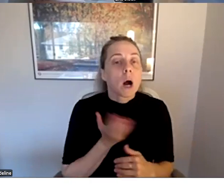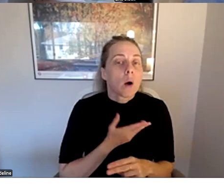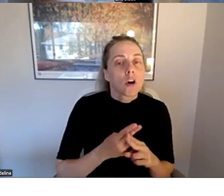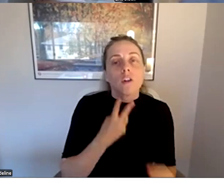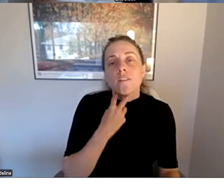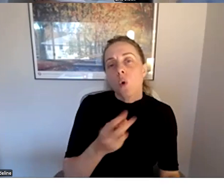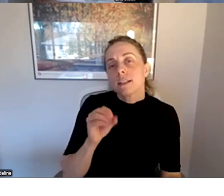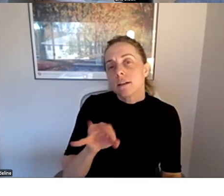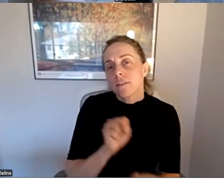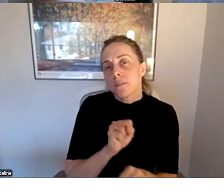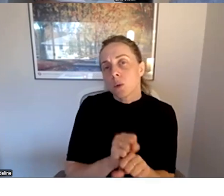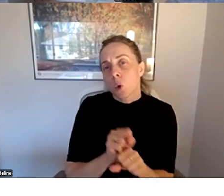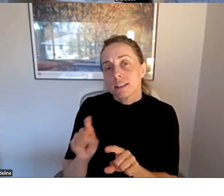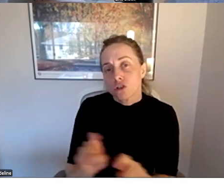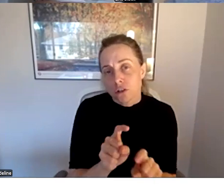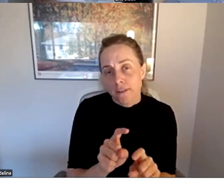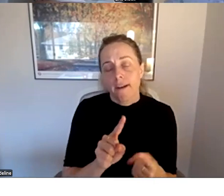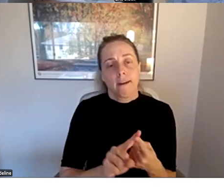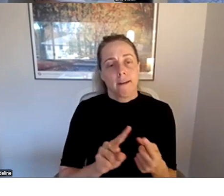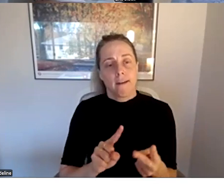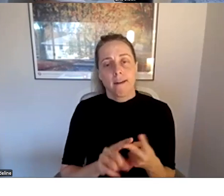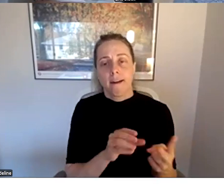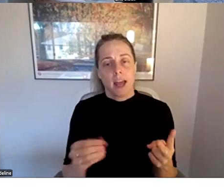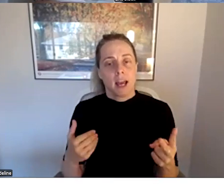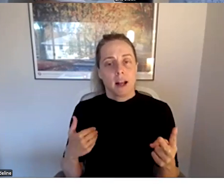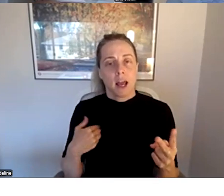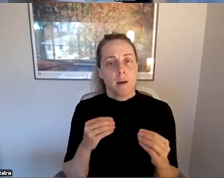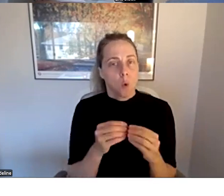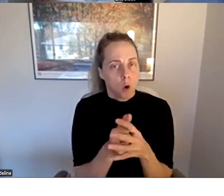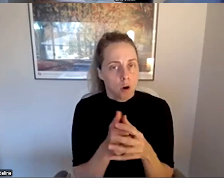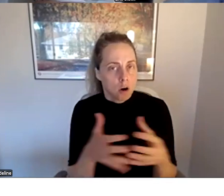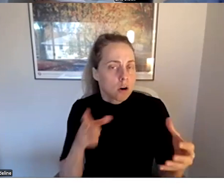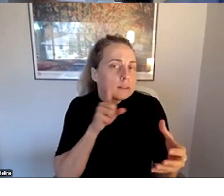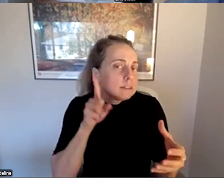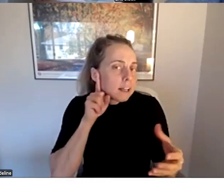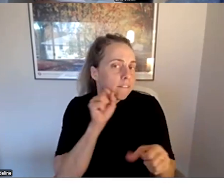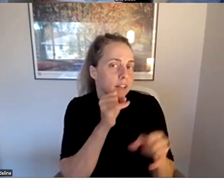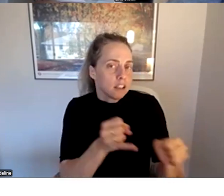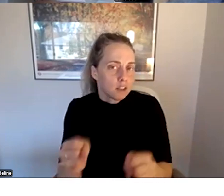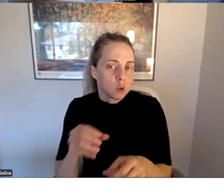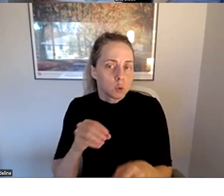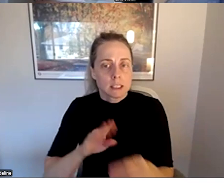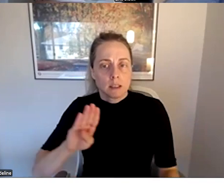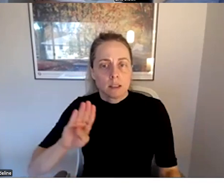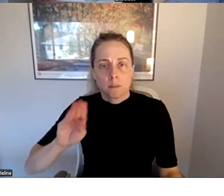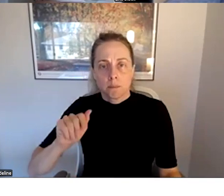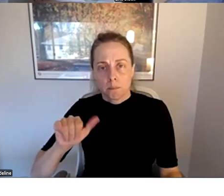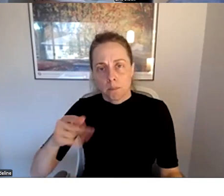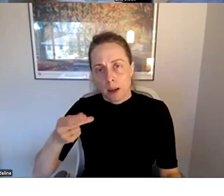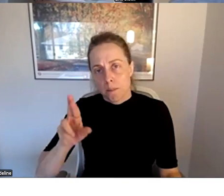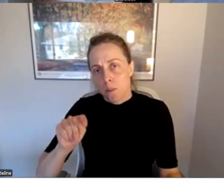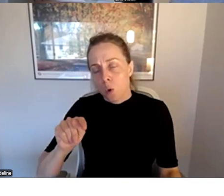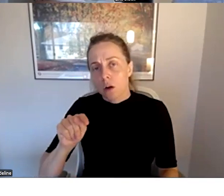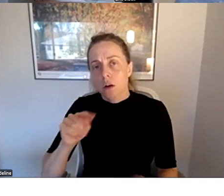as well as when we started having a growing number of deaf individuals in our Bayport plant. Part of